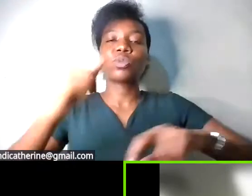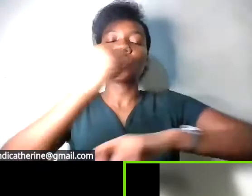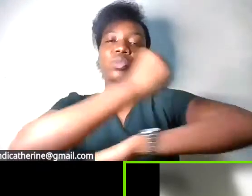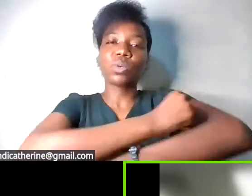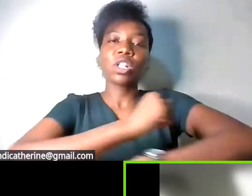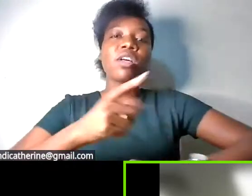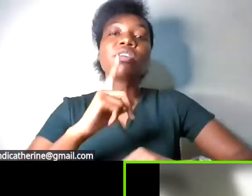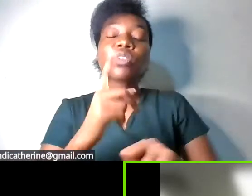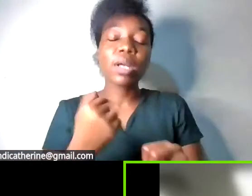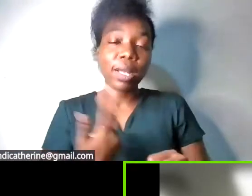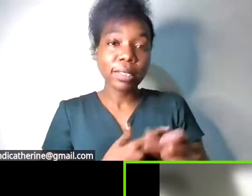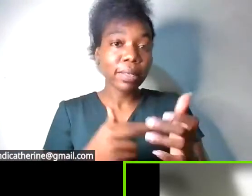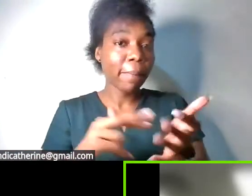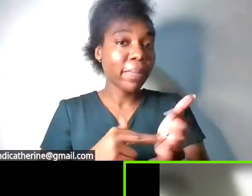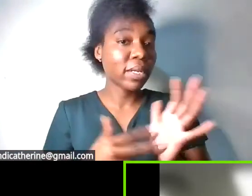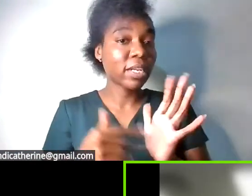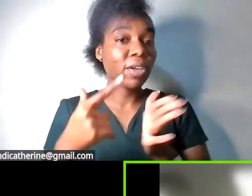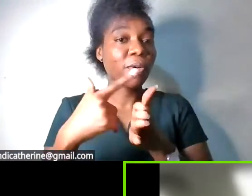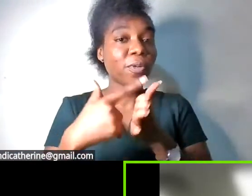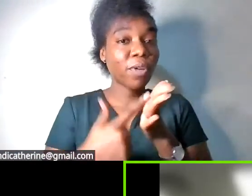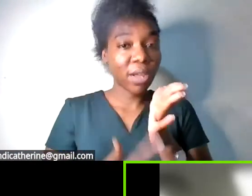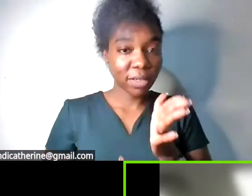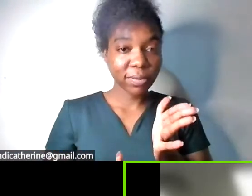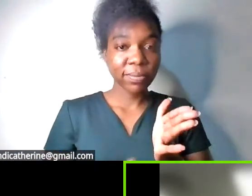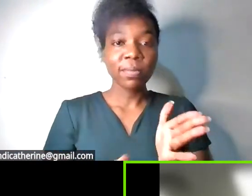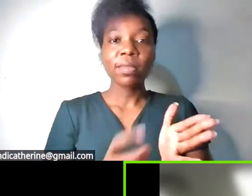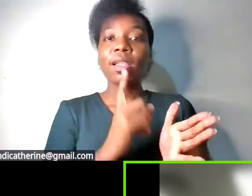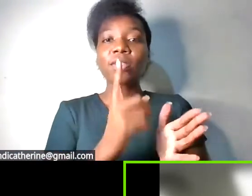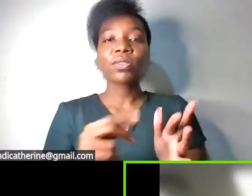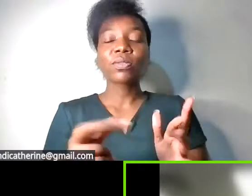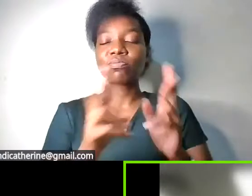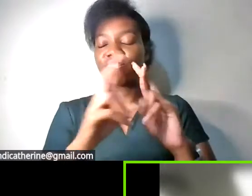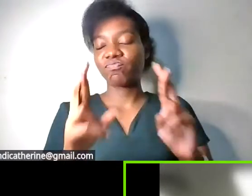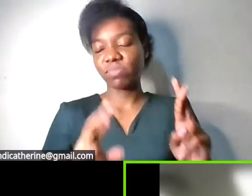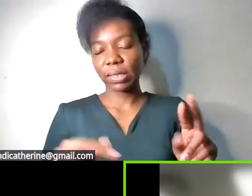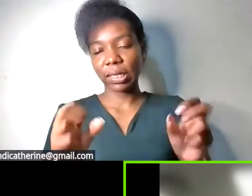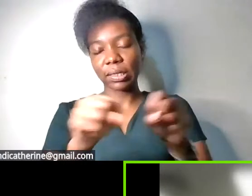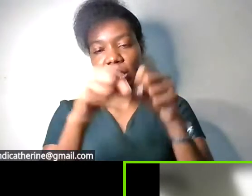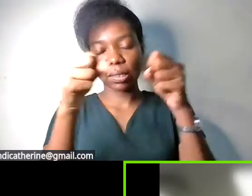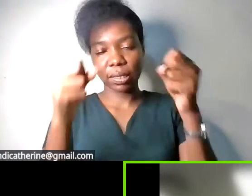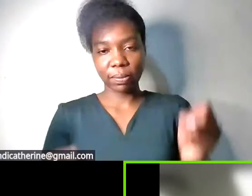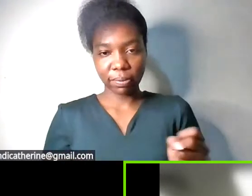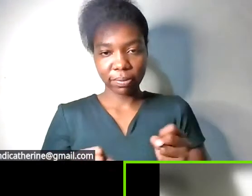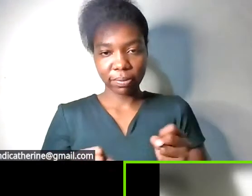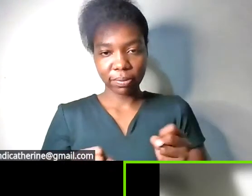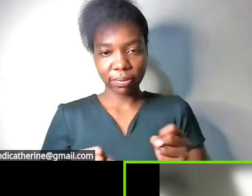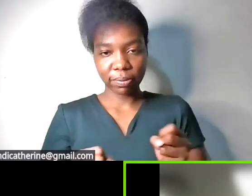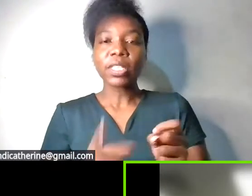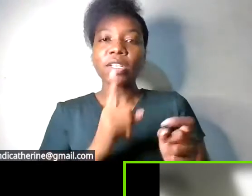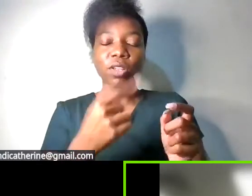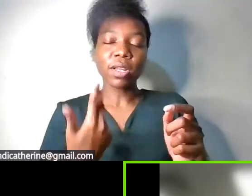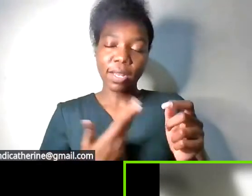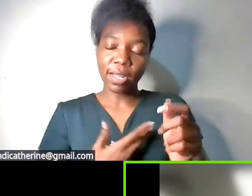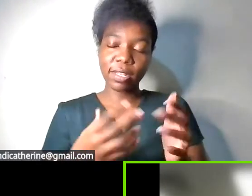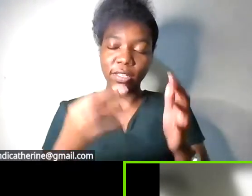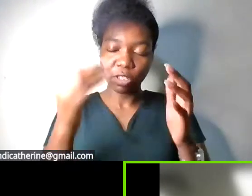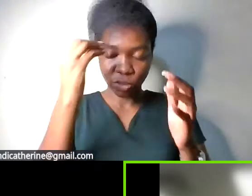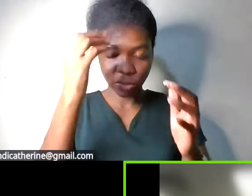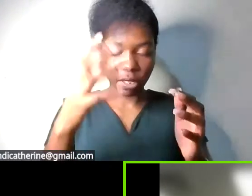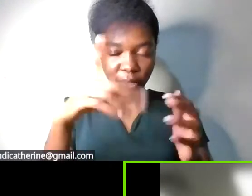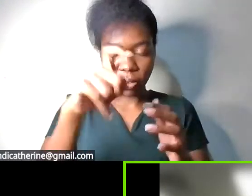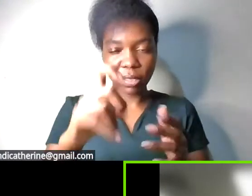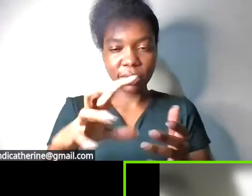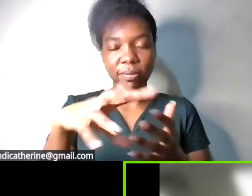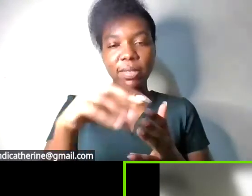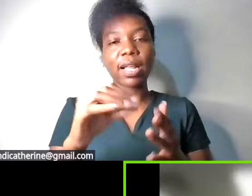semester system, right? If you have the traditional semester system, usually the students are taking classes 5 months at a time, right? They